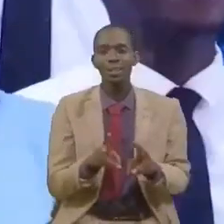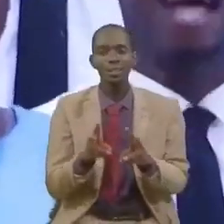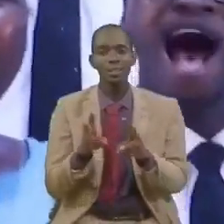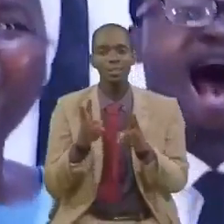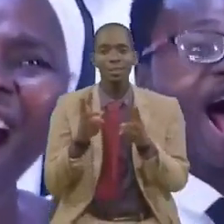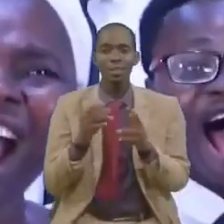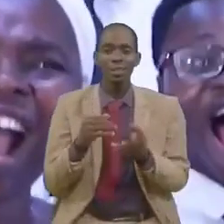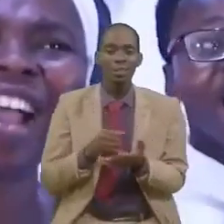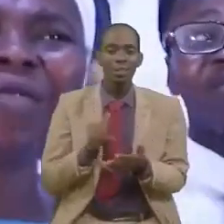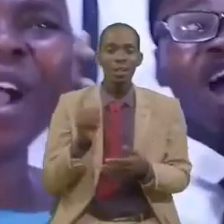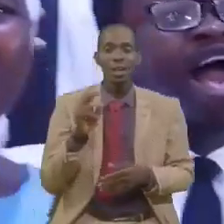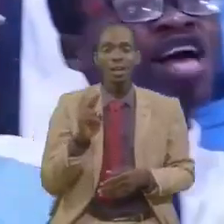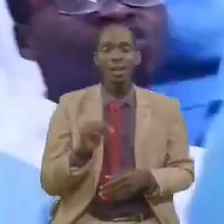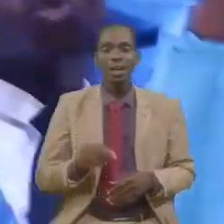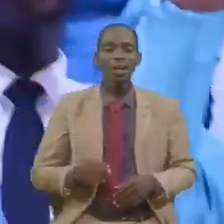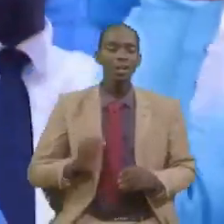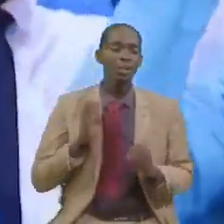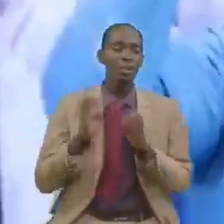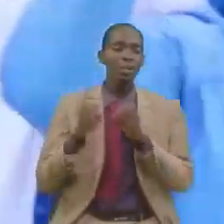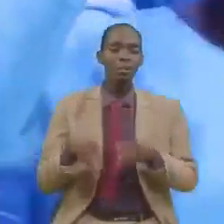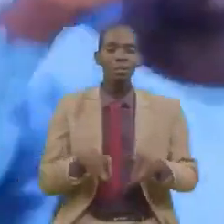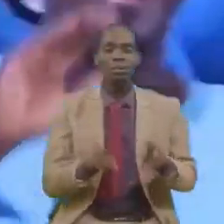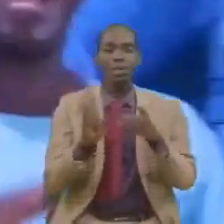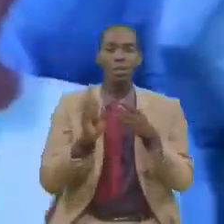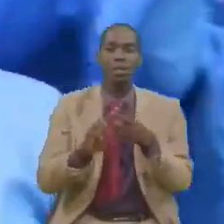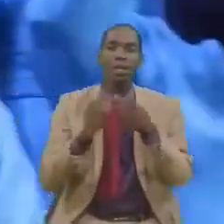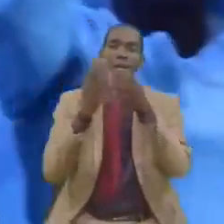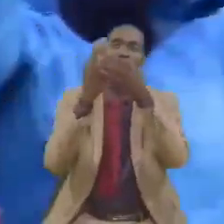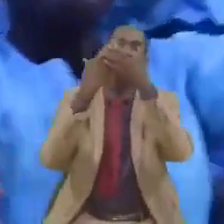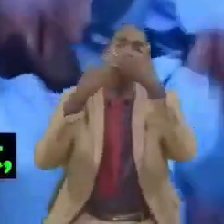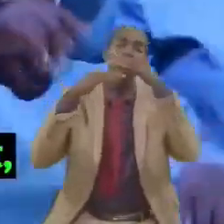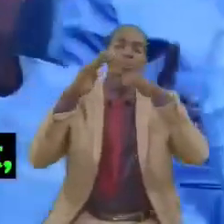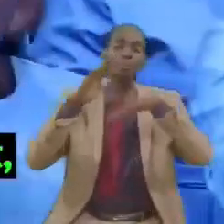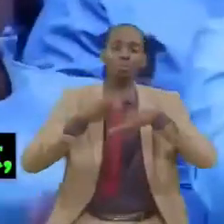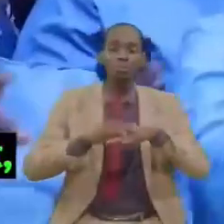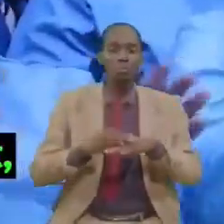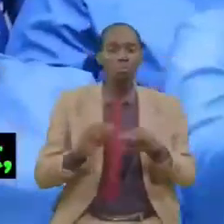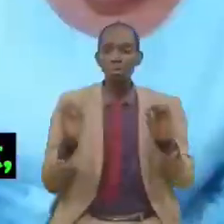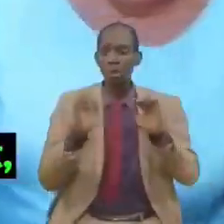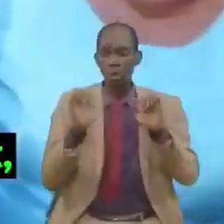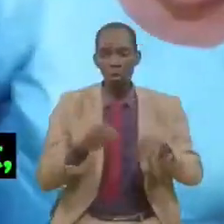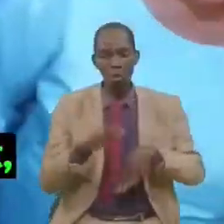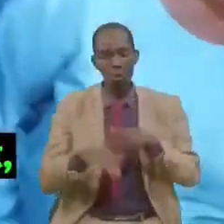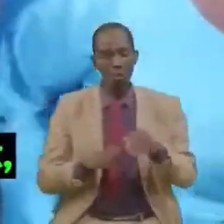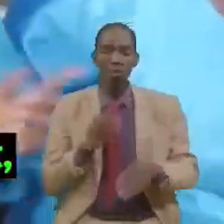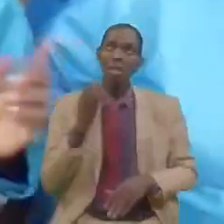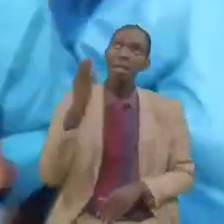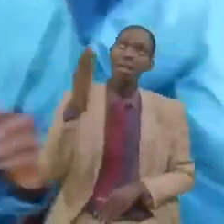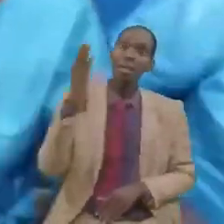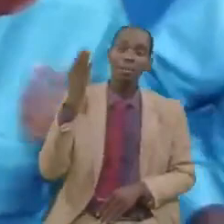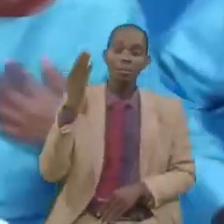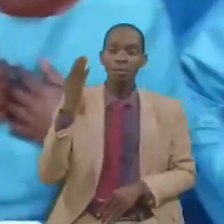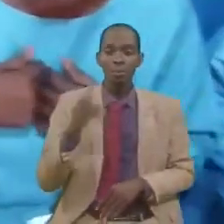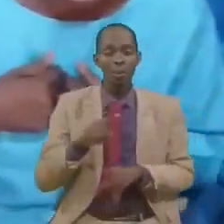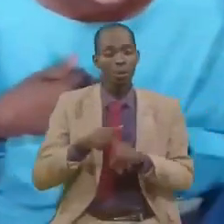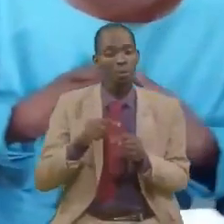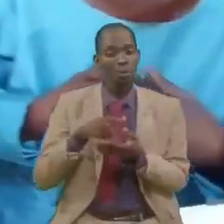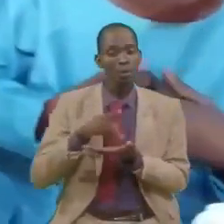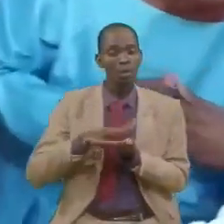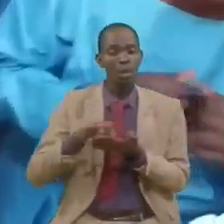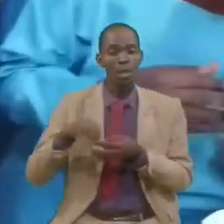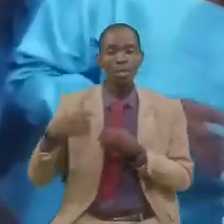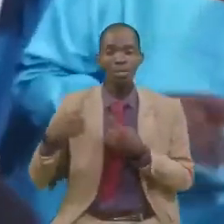highway. It's a highway to heaven. No can walk up there. But the pure in